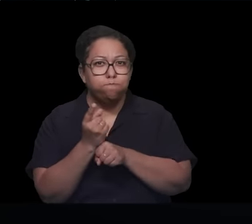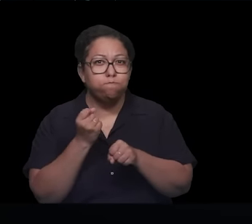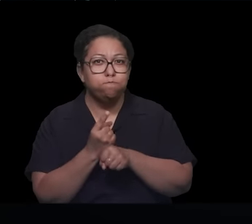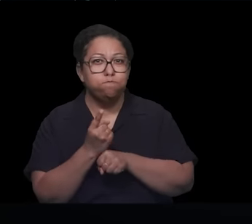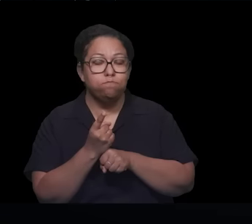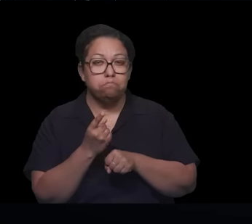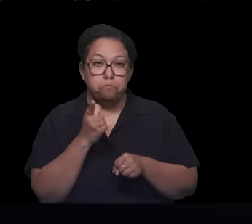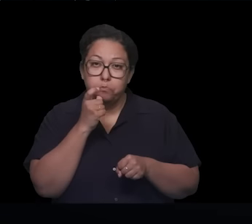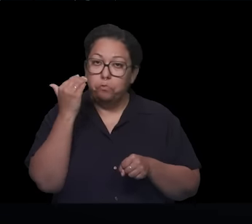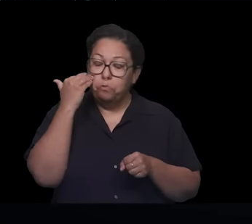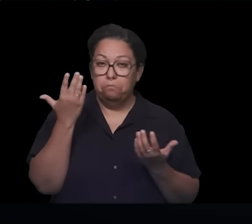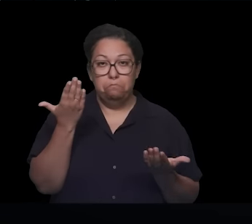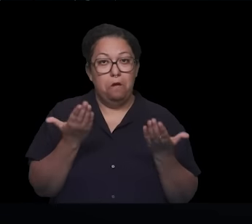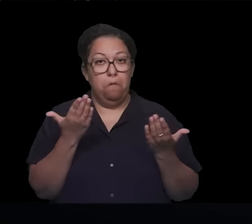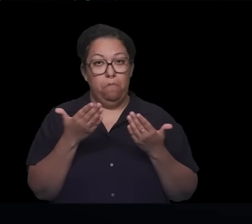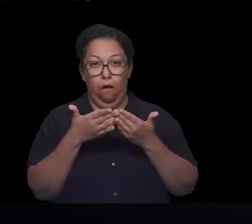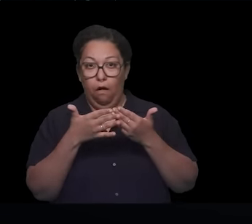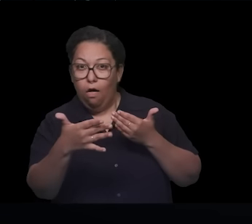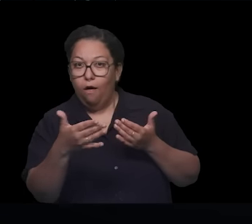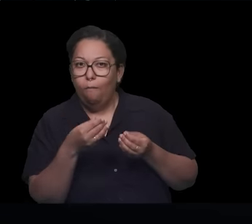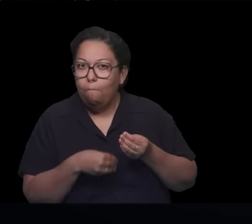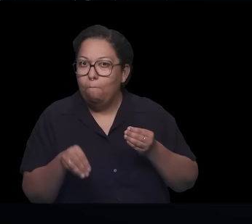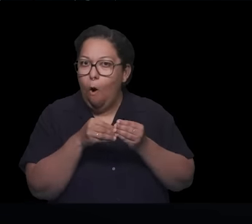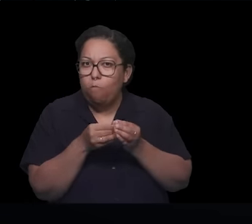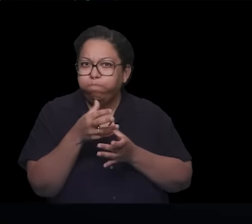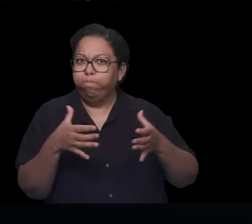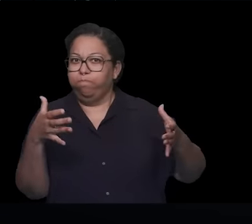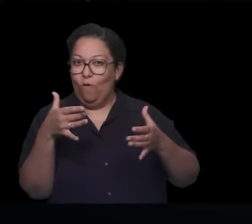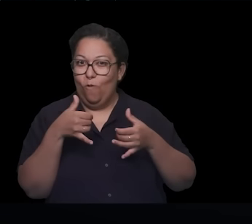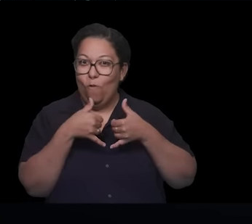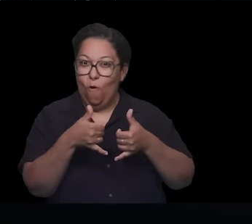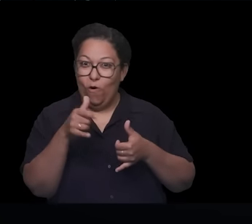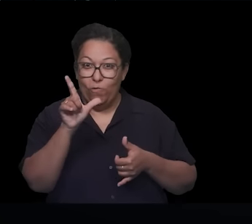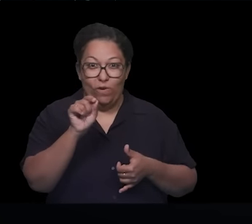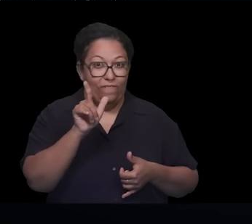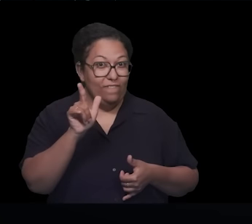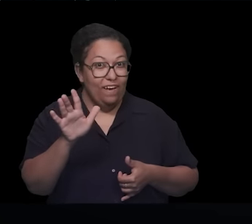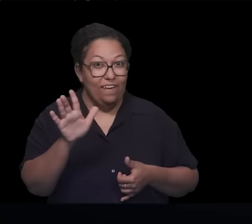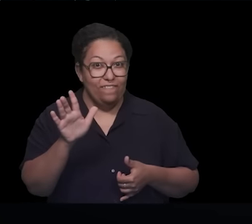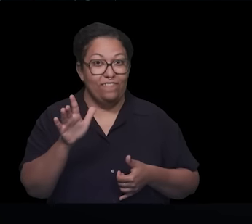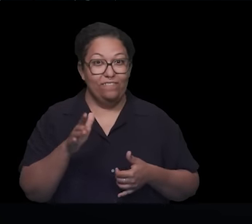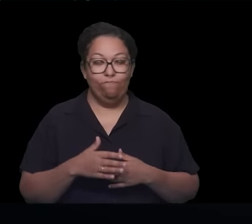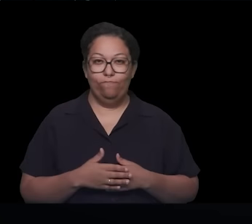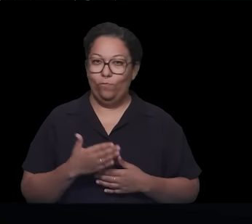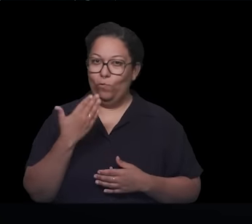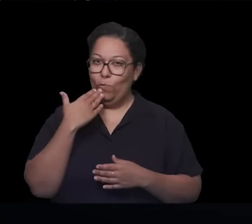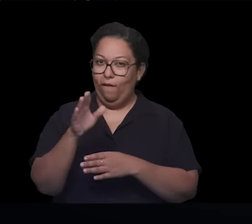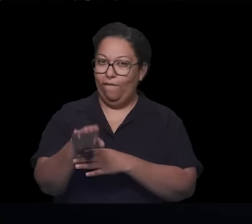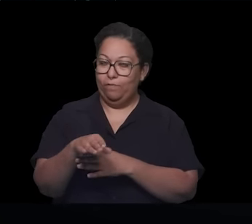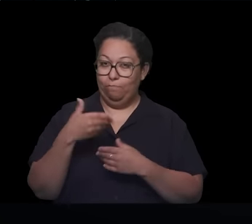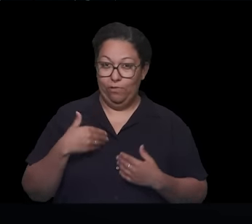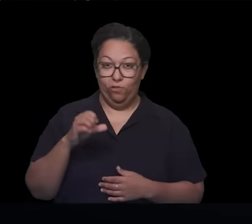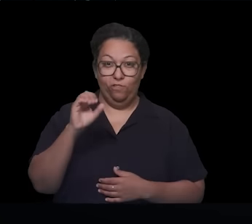every year. Who knows? Maybe there will even be more awards in 2025. Good evening. I'm